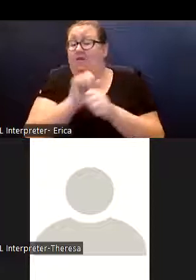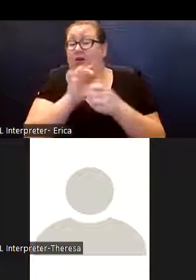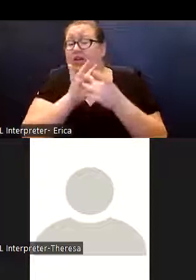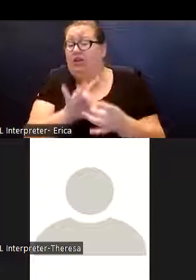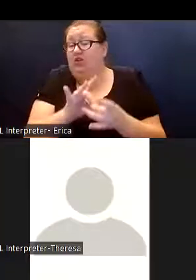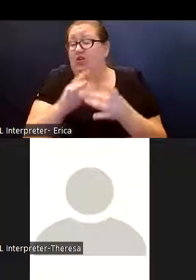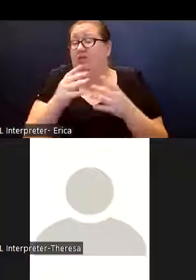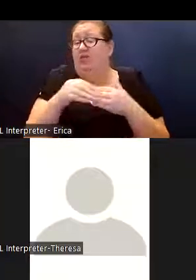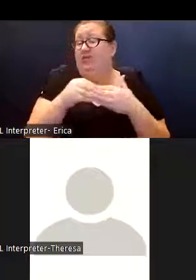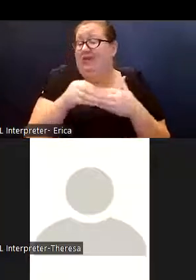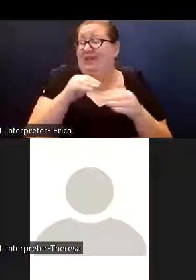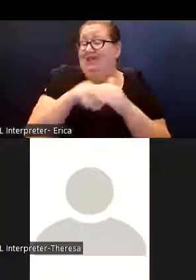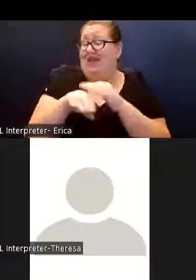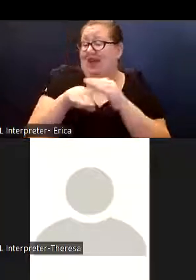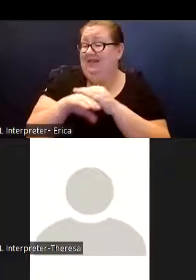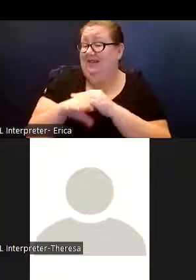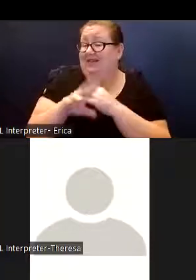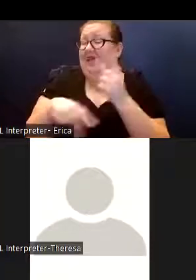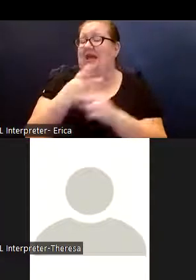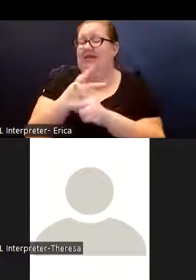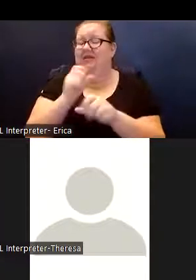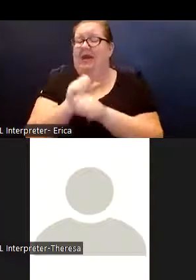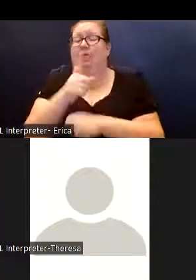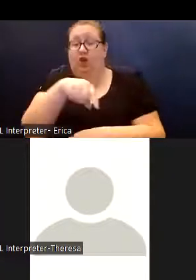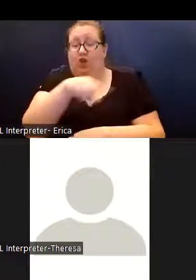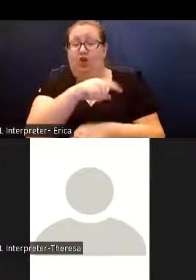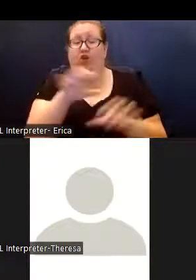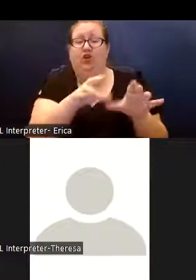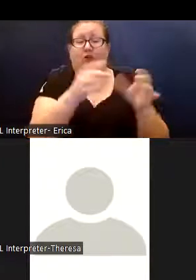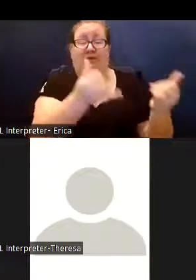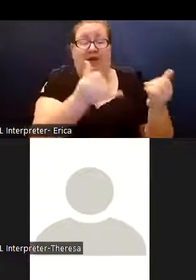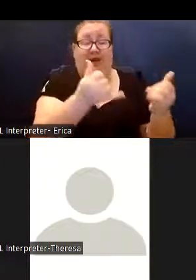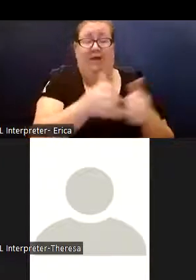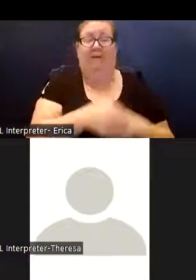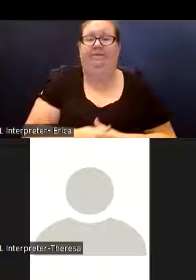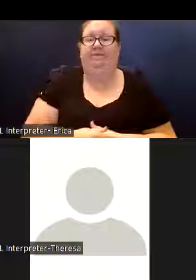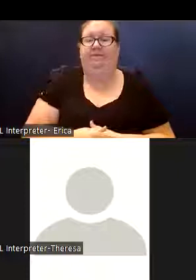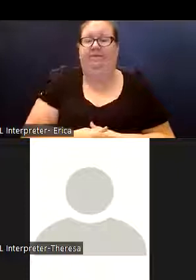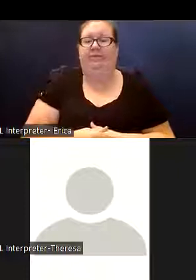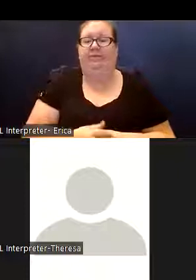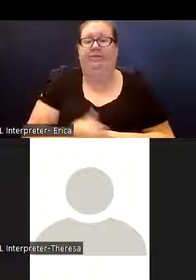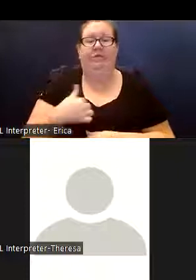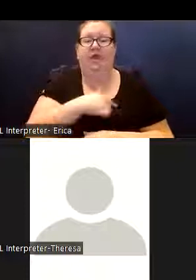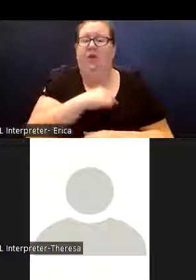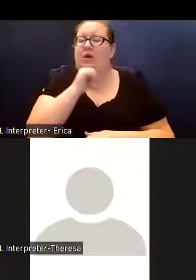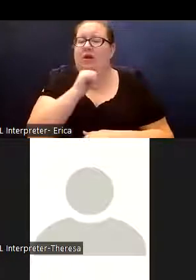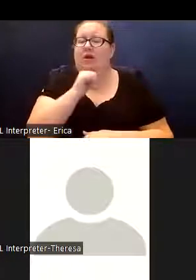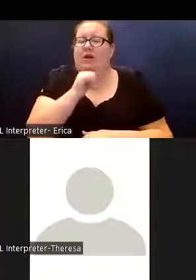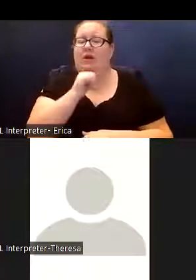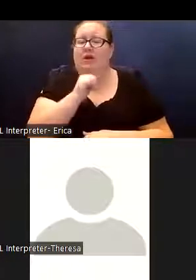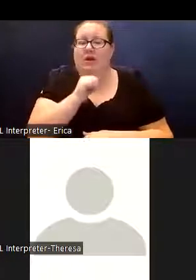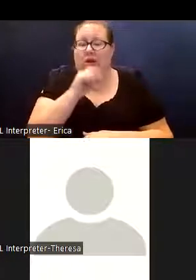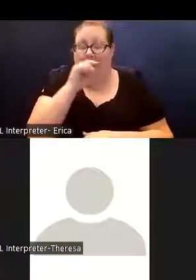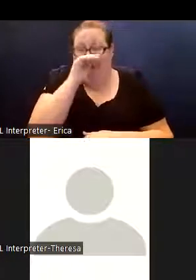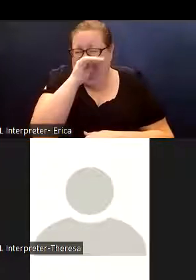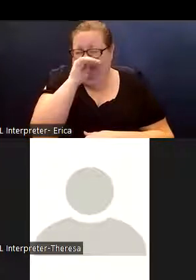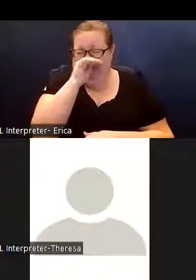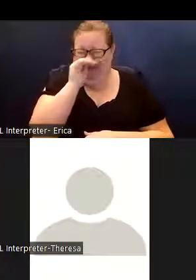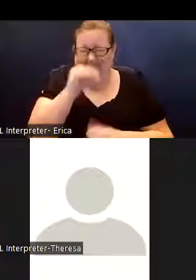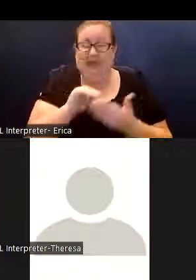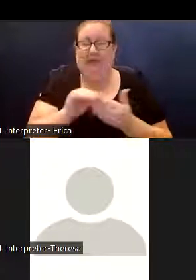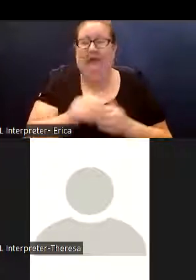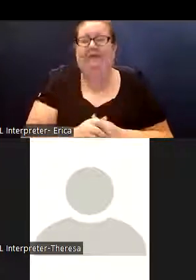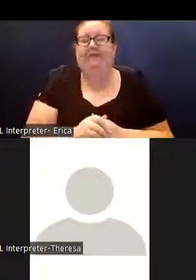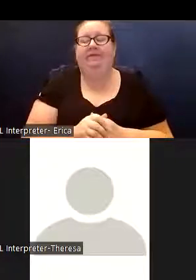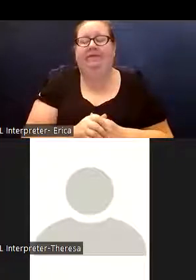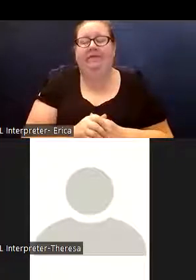resilience access is the type of work you're doing now. And we haven't started this process by not listening. First and foremost, we